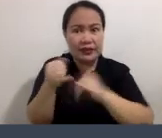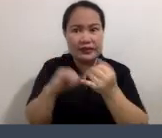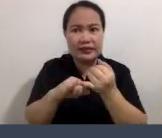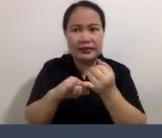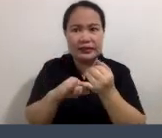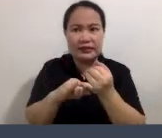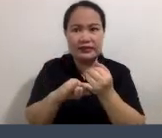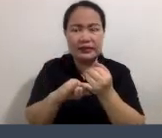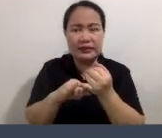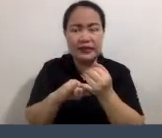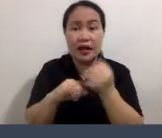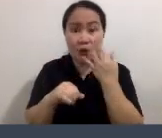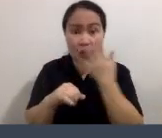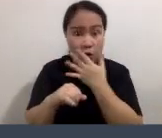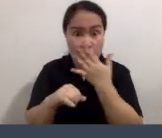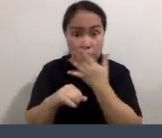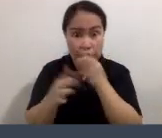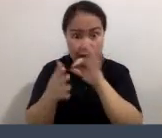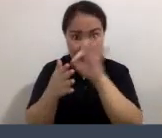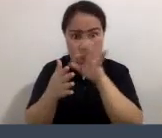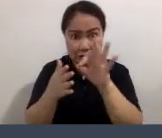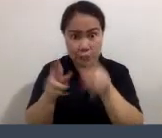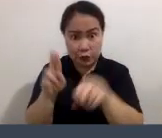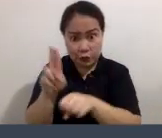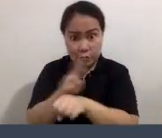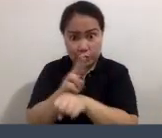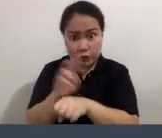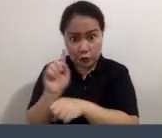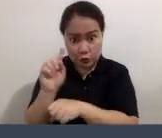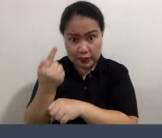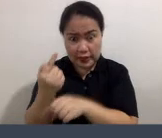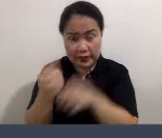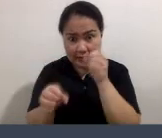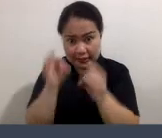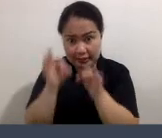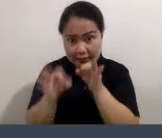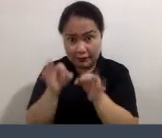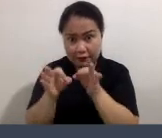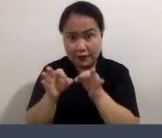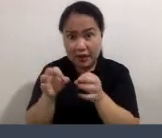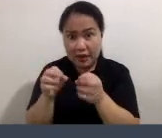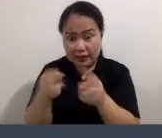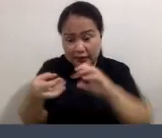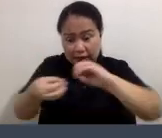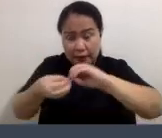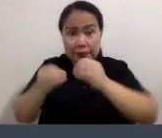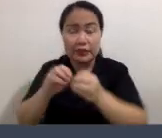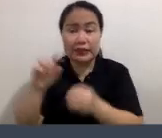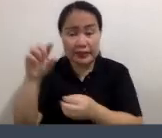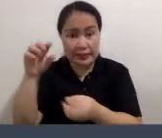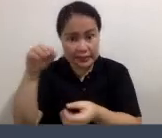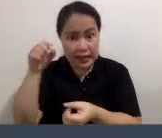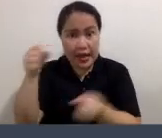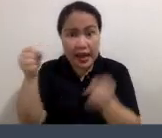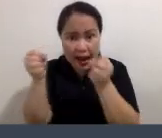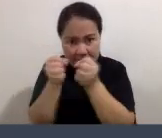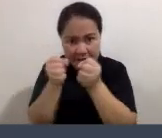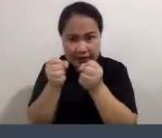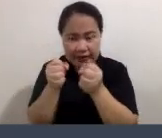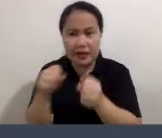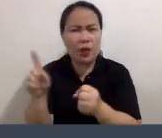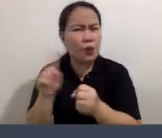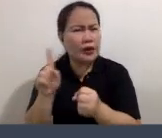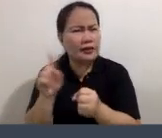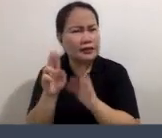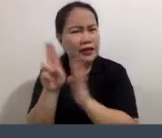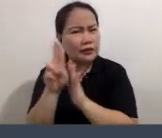line, actually, ginagamit lang natin siya kapag ang value mo ay maliit pa. Okay? Now, so what is the